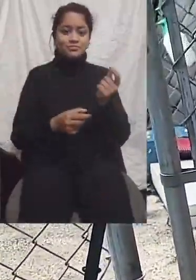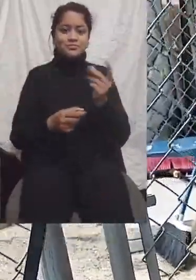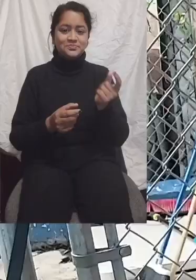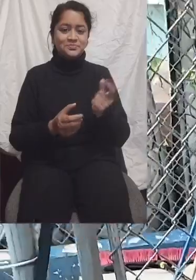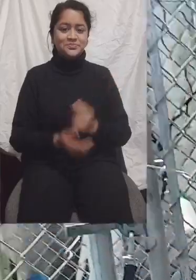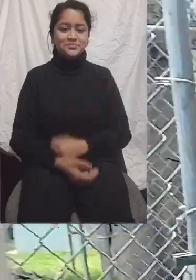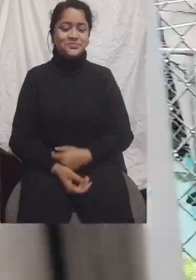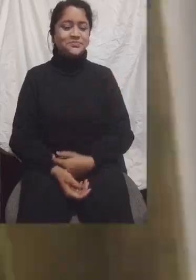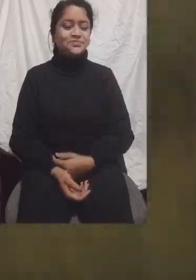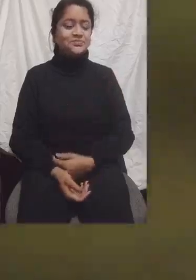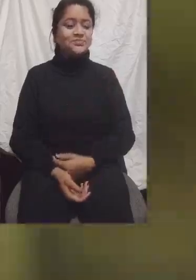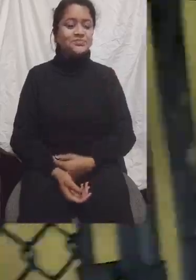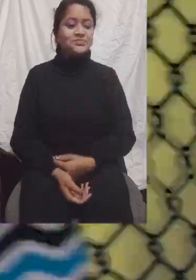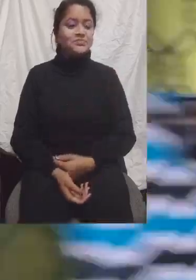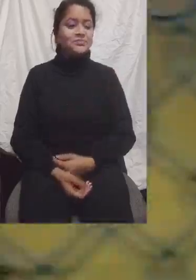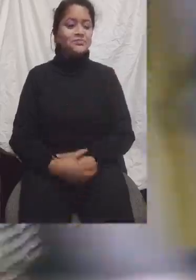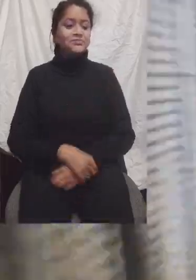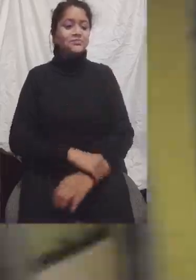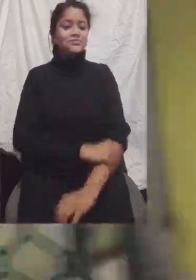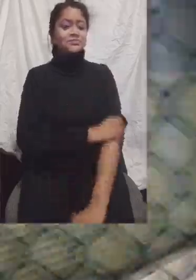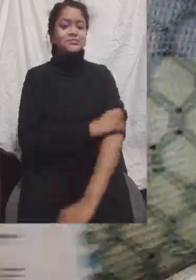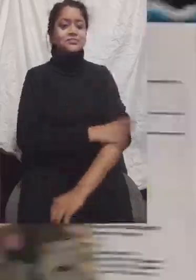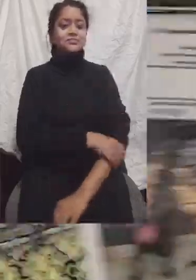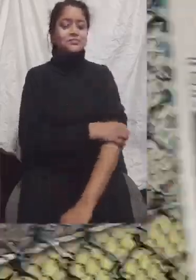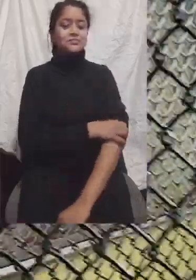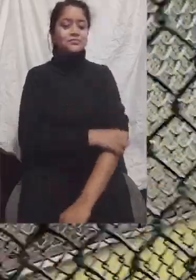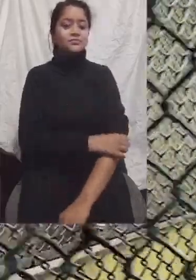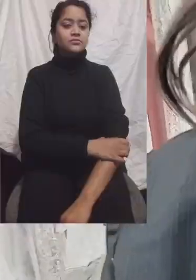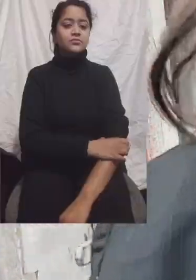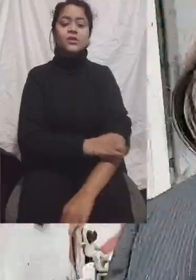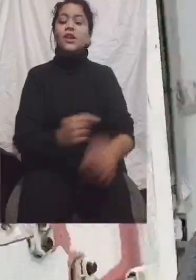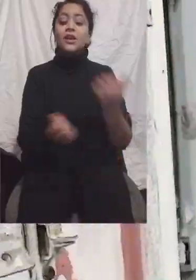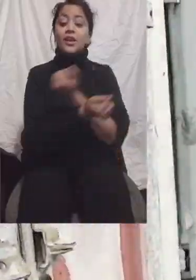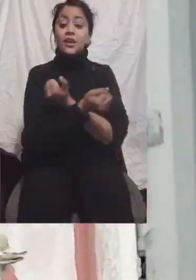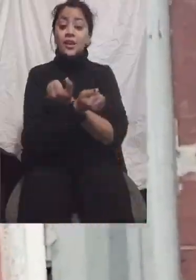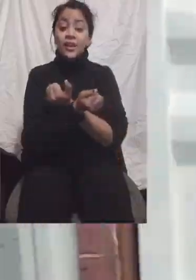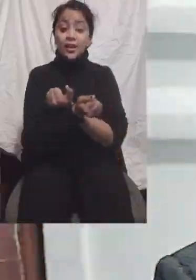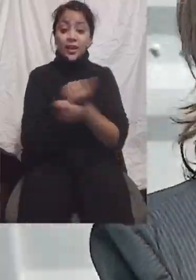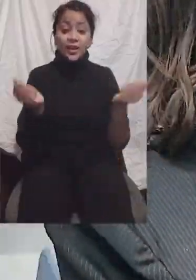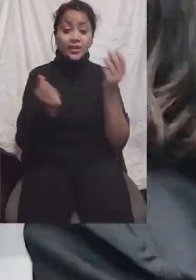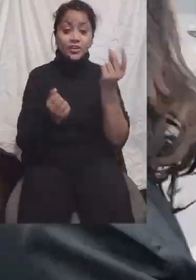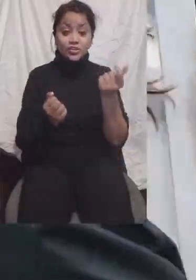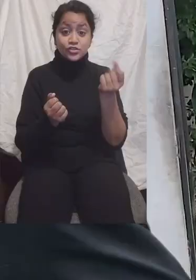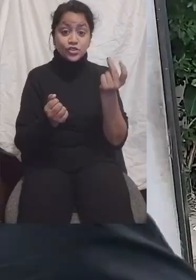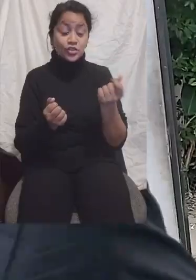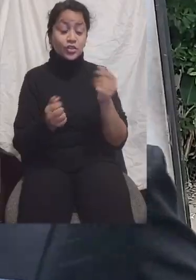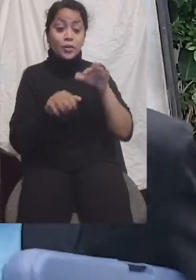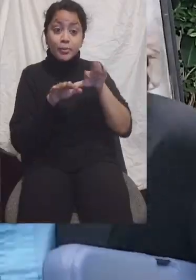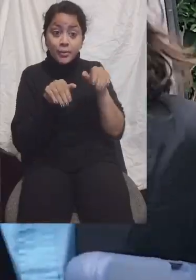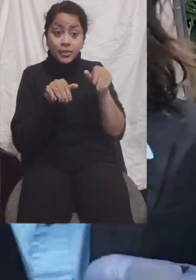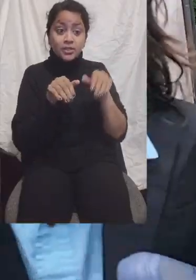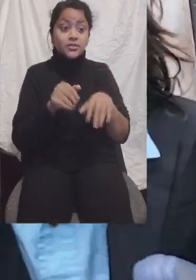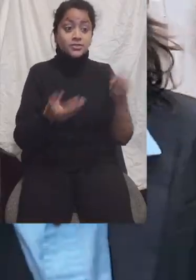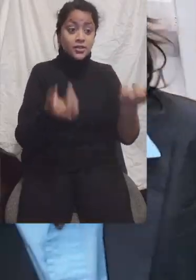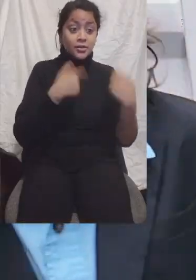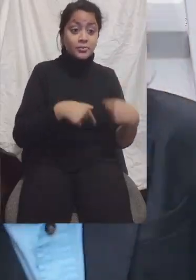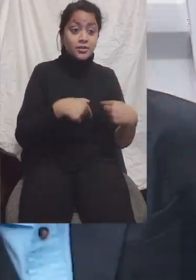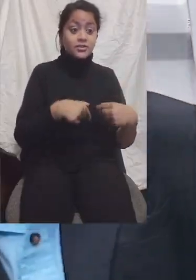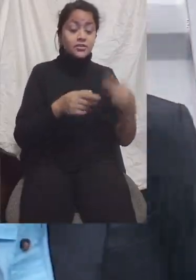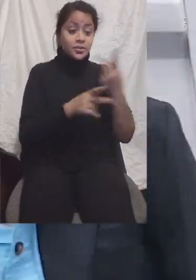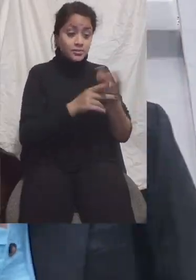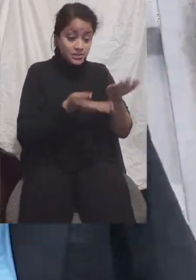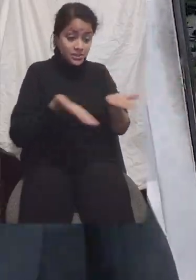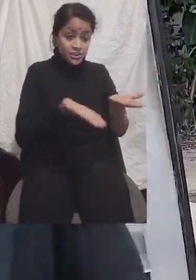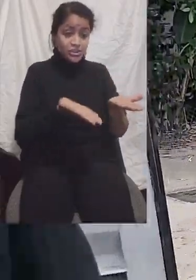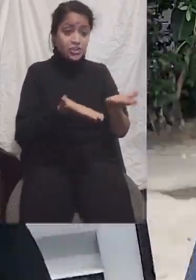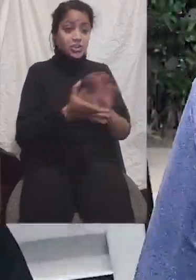big boy. That's sweet, yeah. Sorry. So any dog or puppy that comes